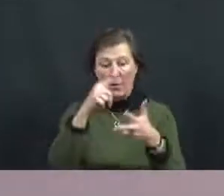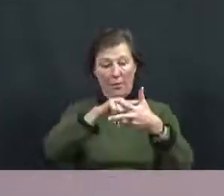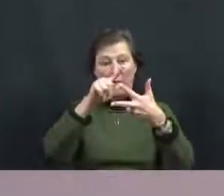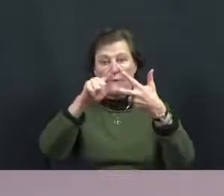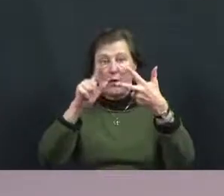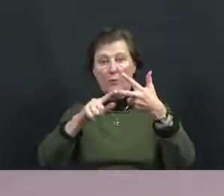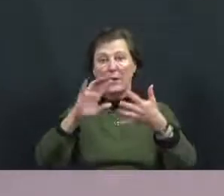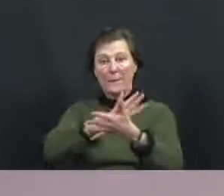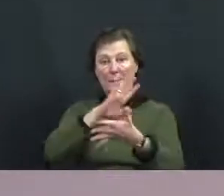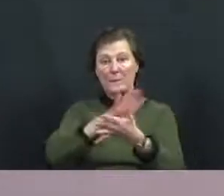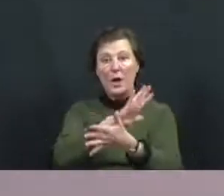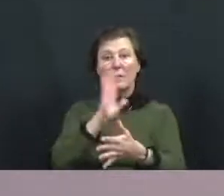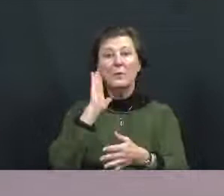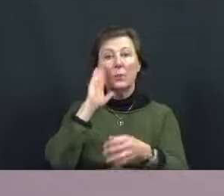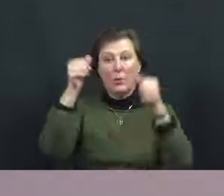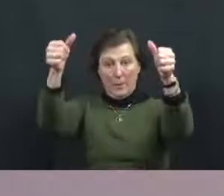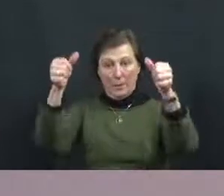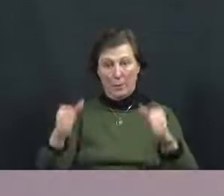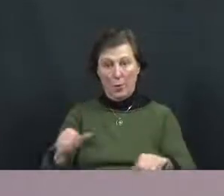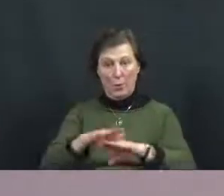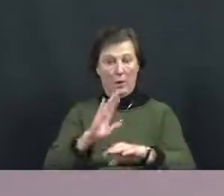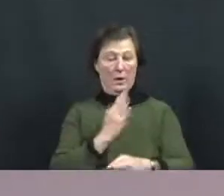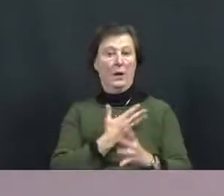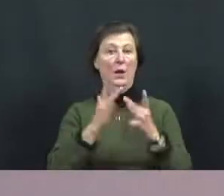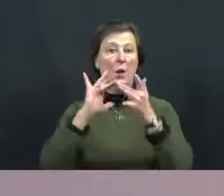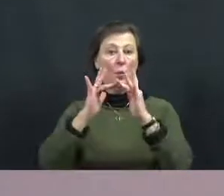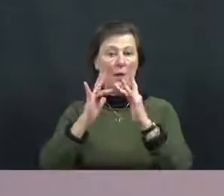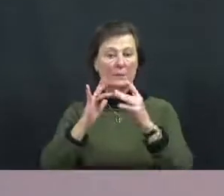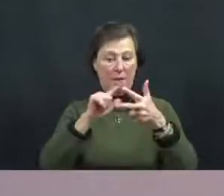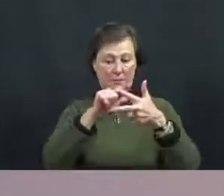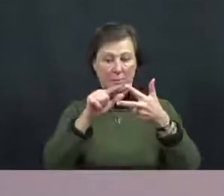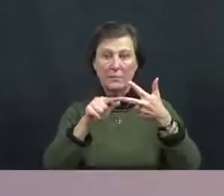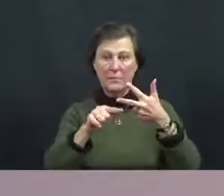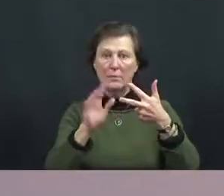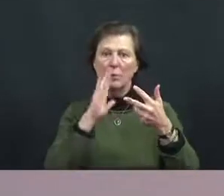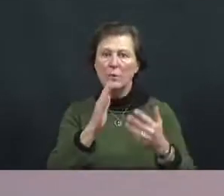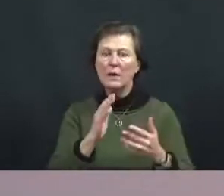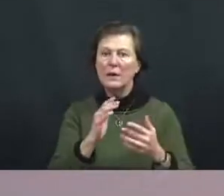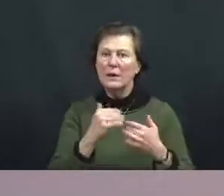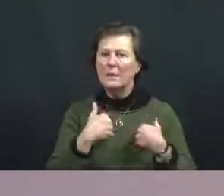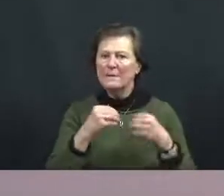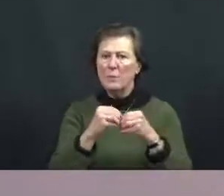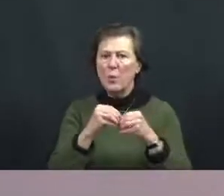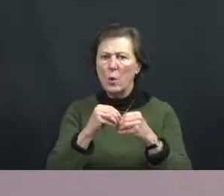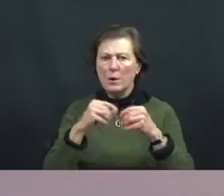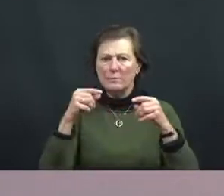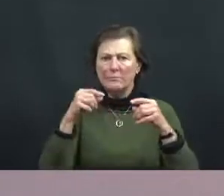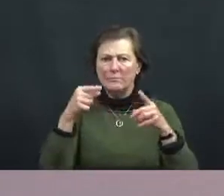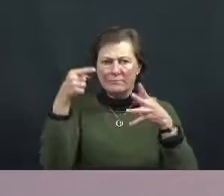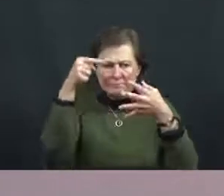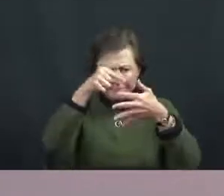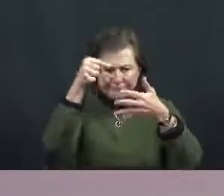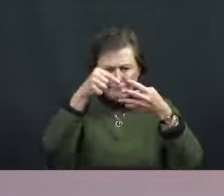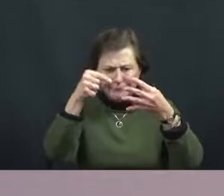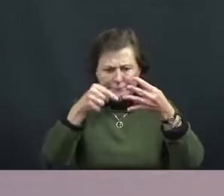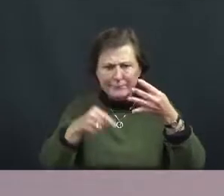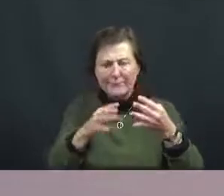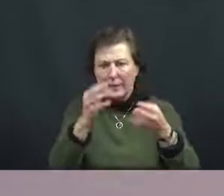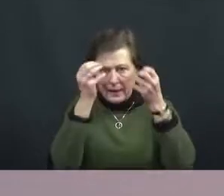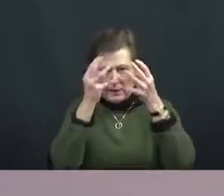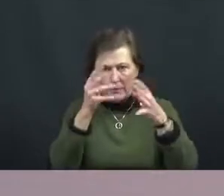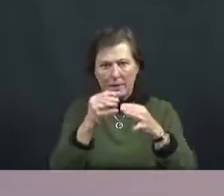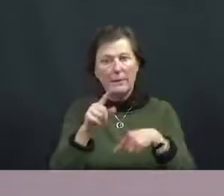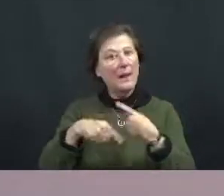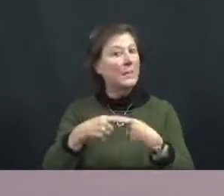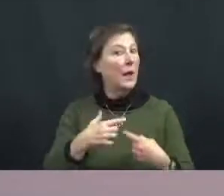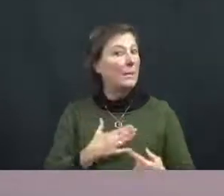documents will be posted on our website that will provide more context and information about my current